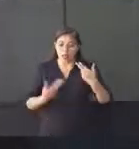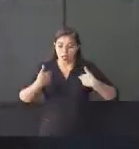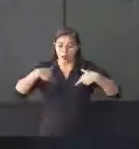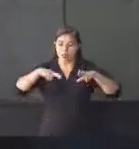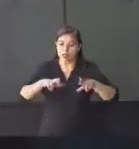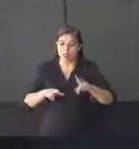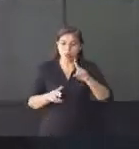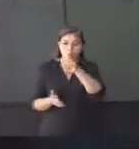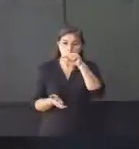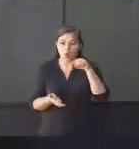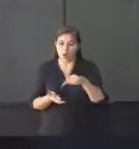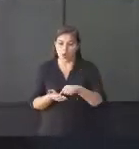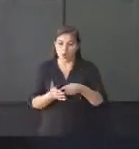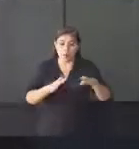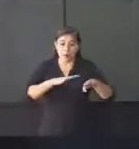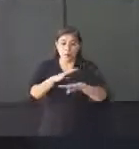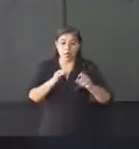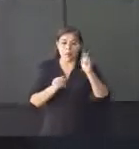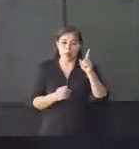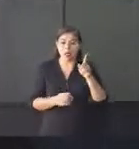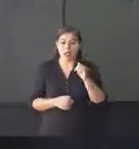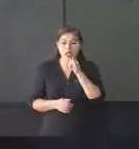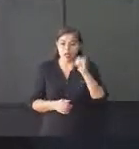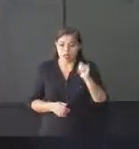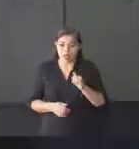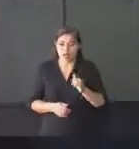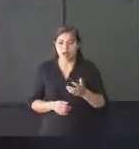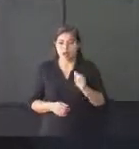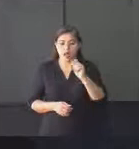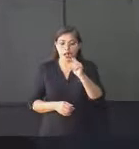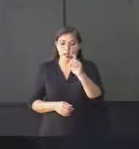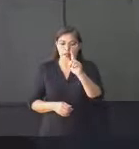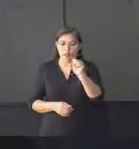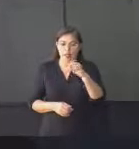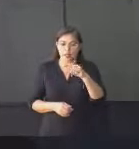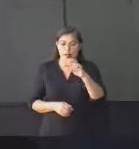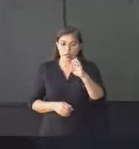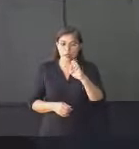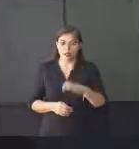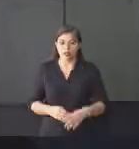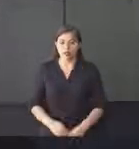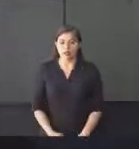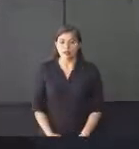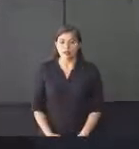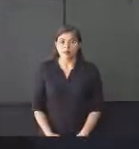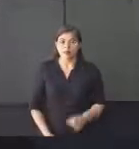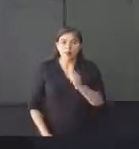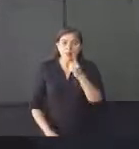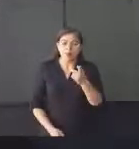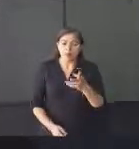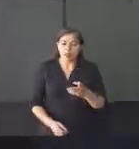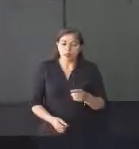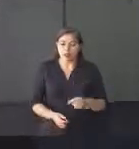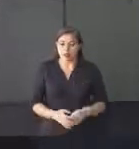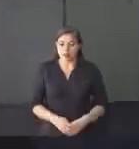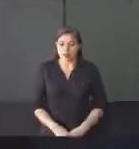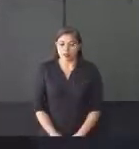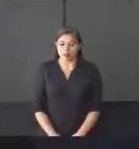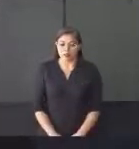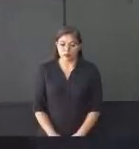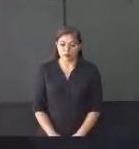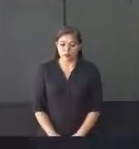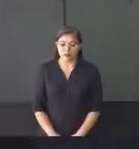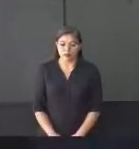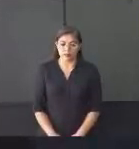Alice Pistolesi represents an entity based in Italy, Atlante delle Guerre e